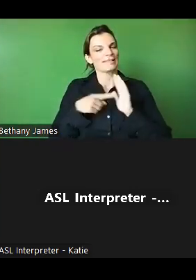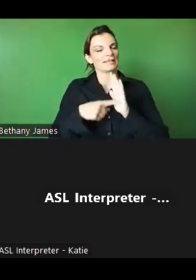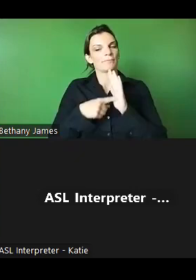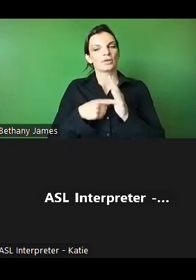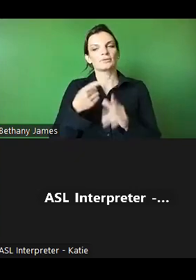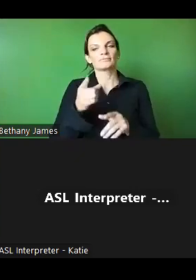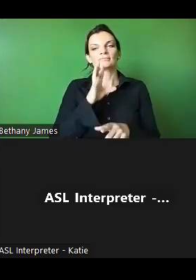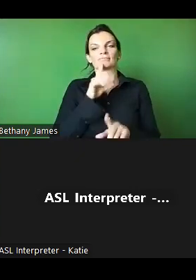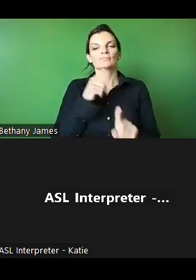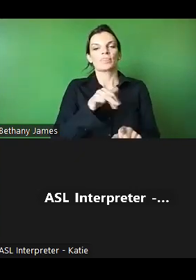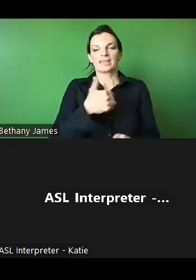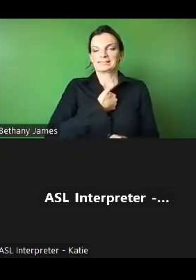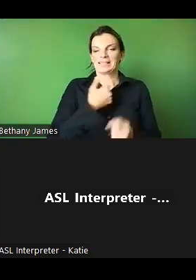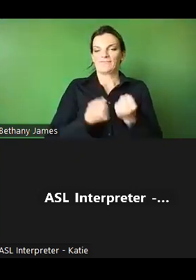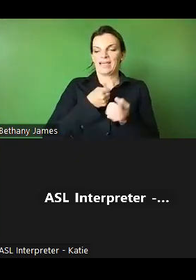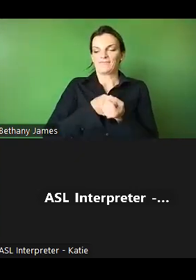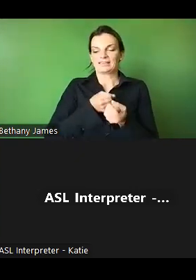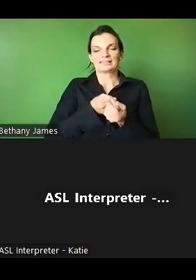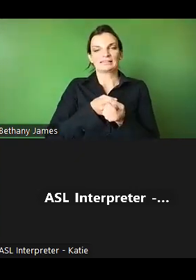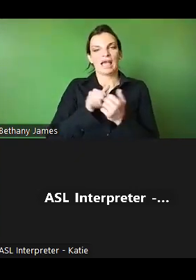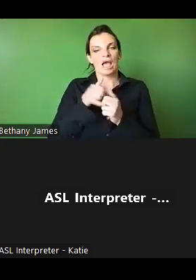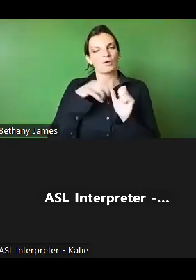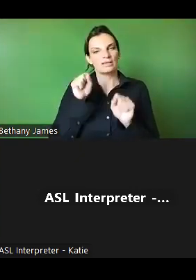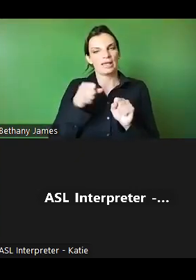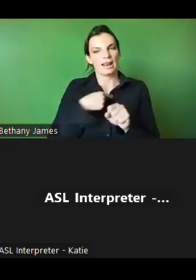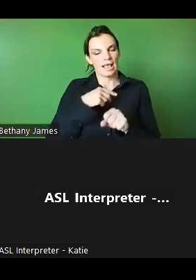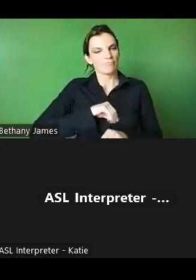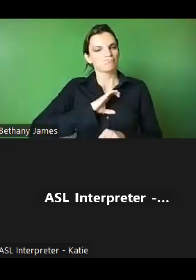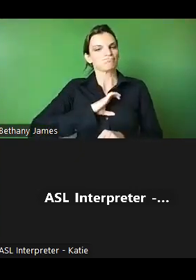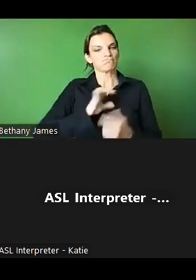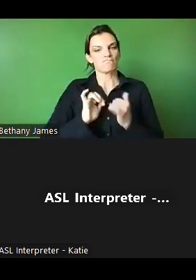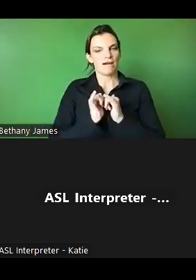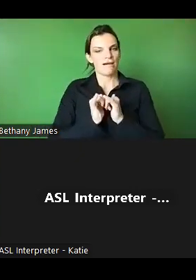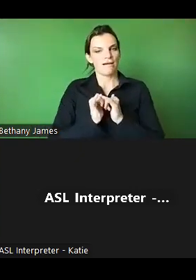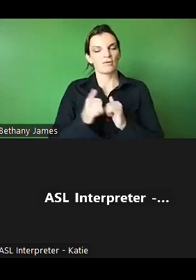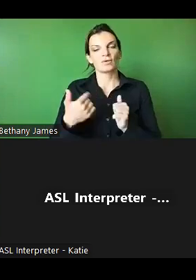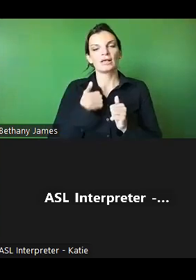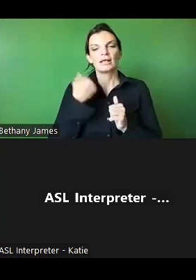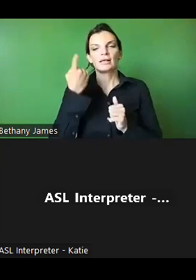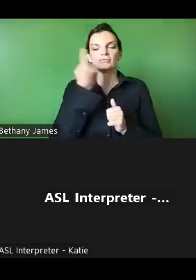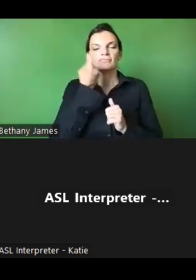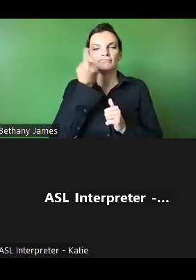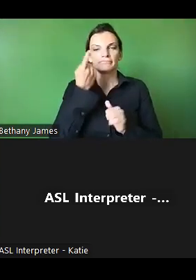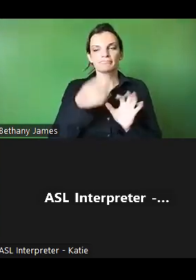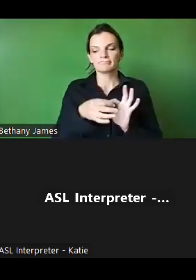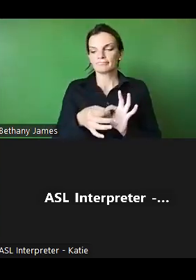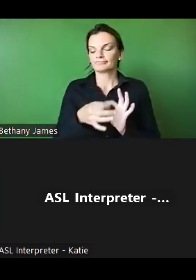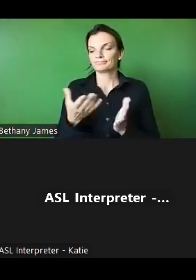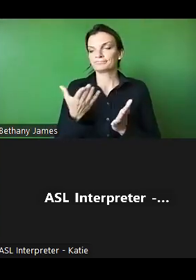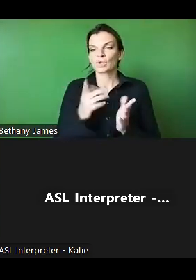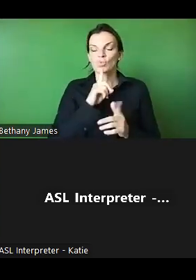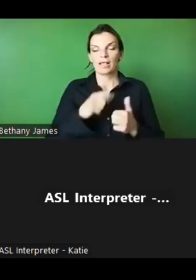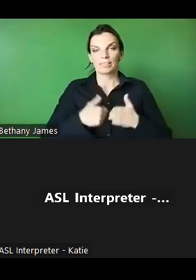the self-efficacy techniques of how people can build that up. Sure. But I'm also wondering about maybe some real